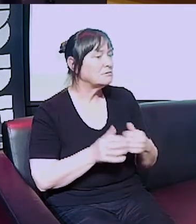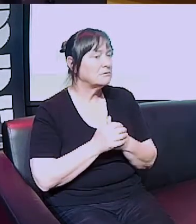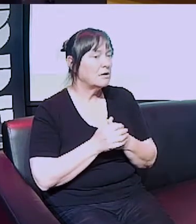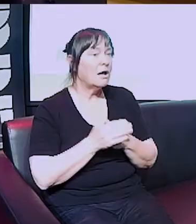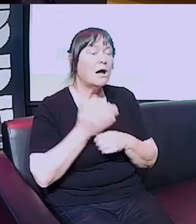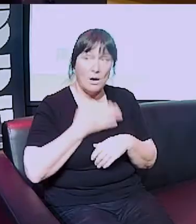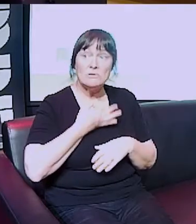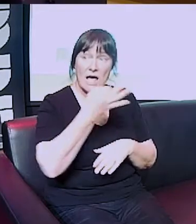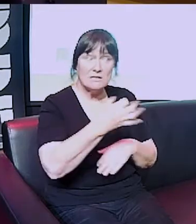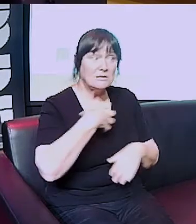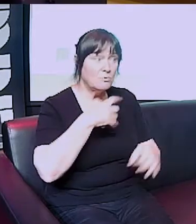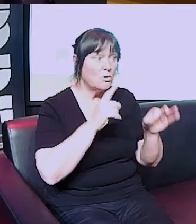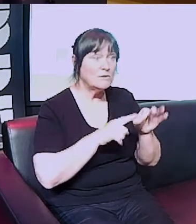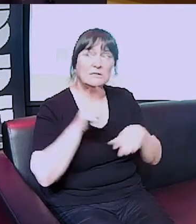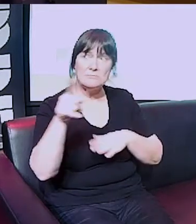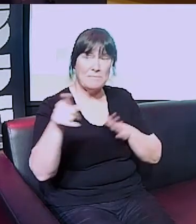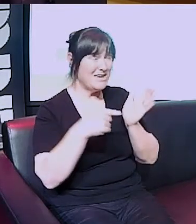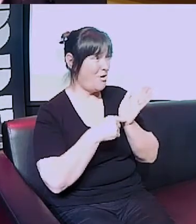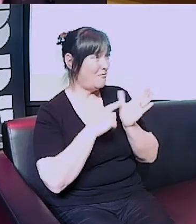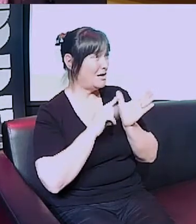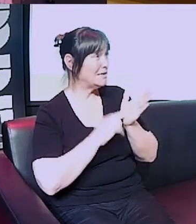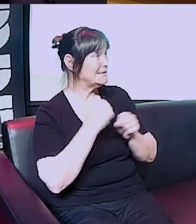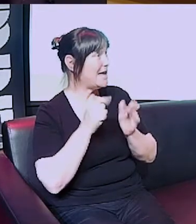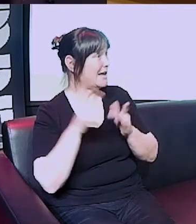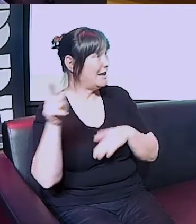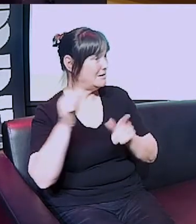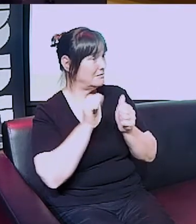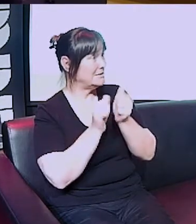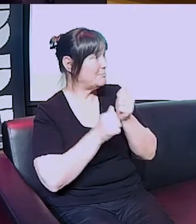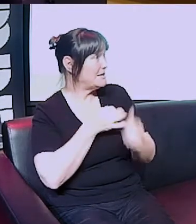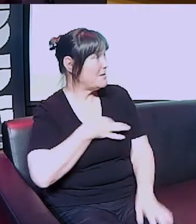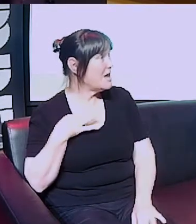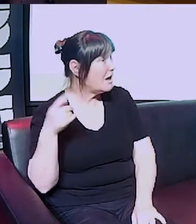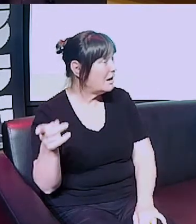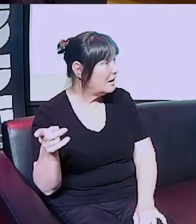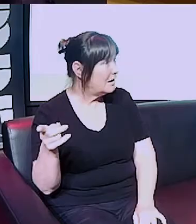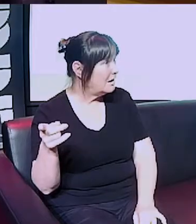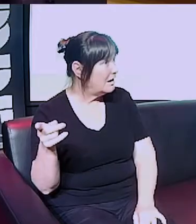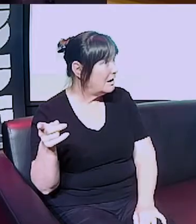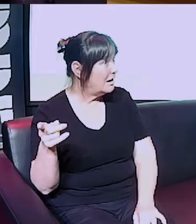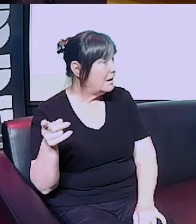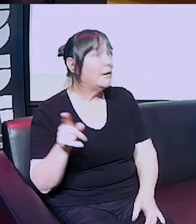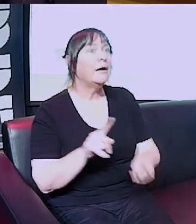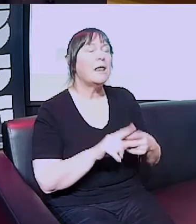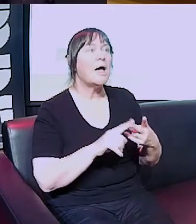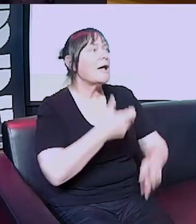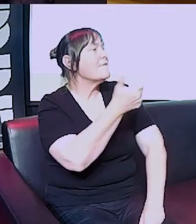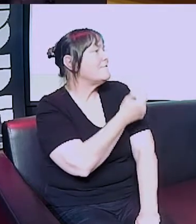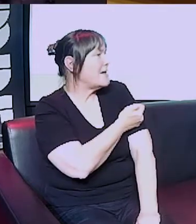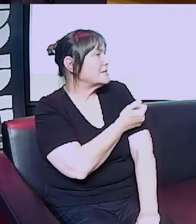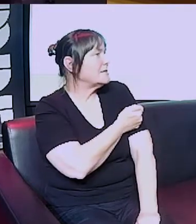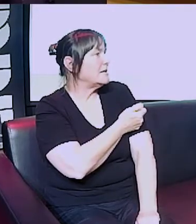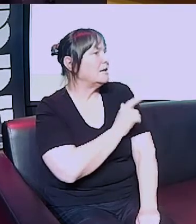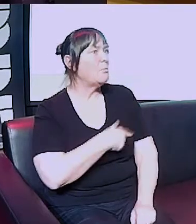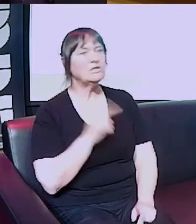like to ask more questions of Tangi sometime about that. So, yeah, there's the vaccines. We're just